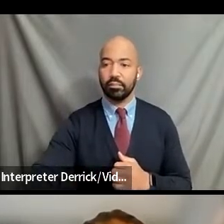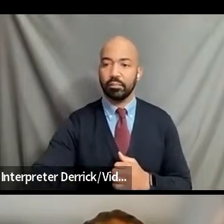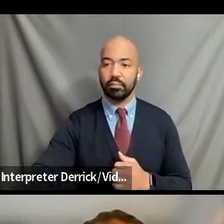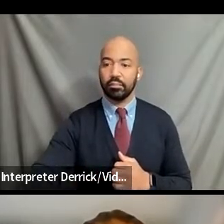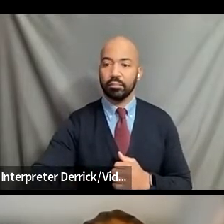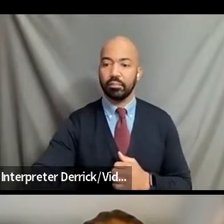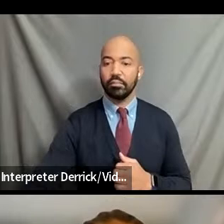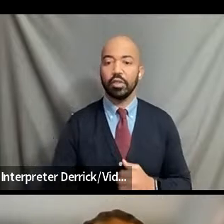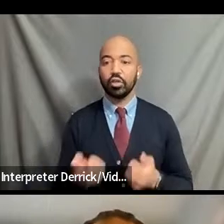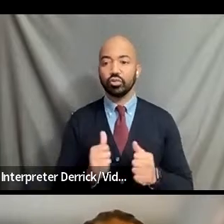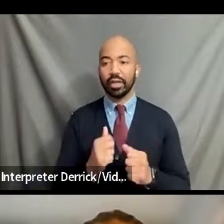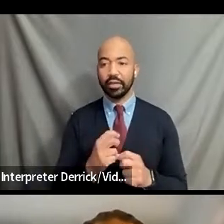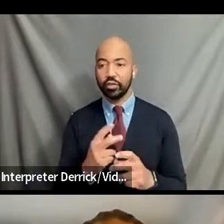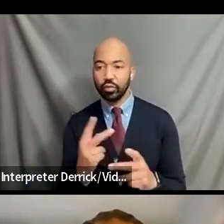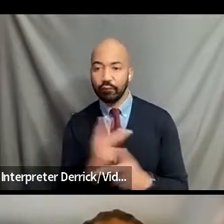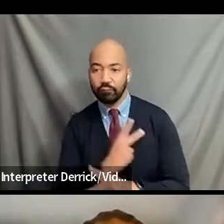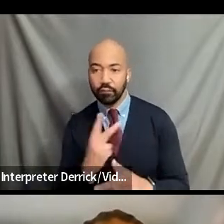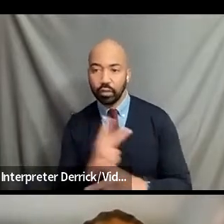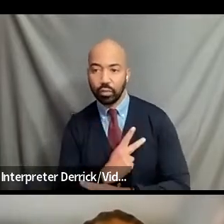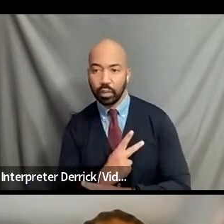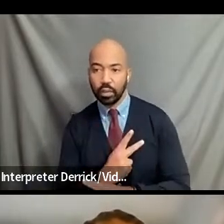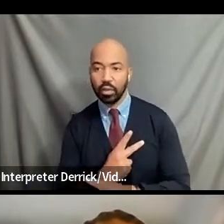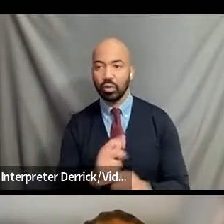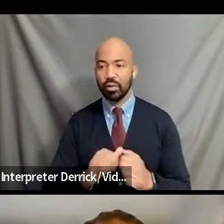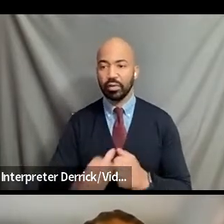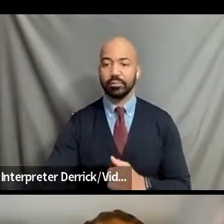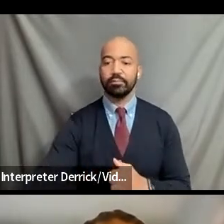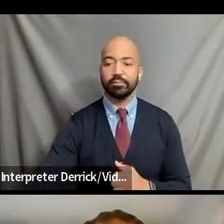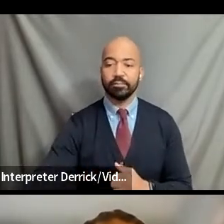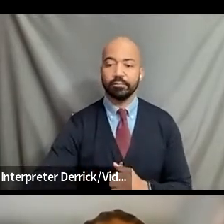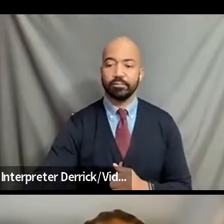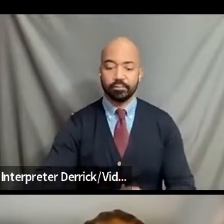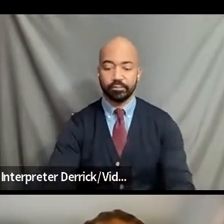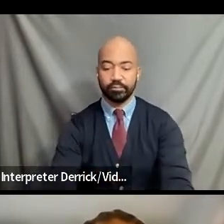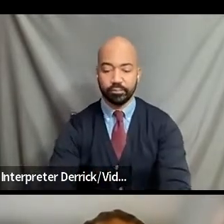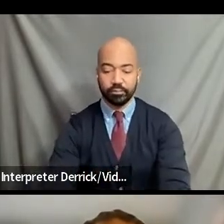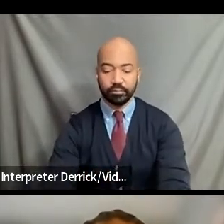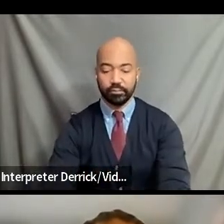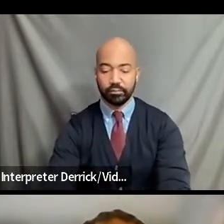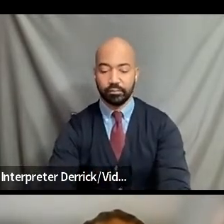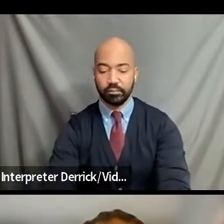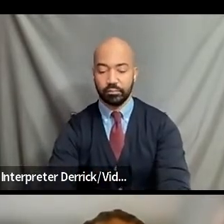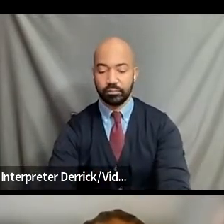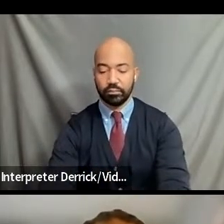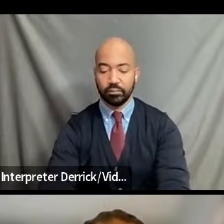along with trying to figure out how should I navigate the space along with